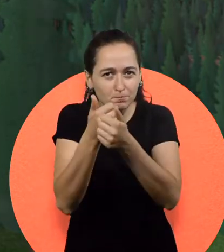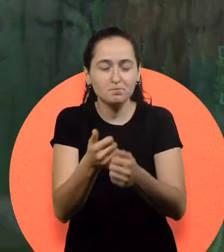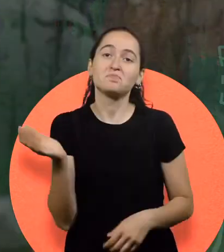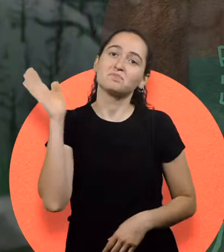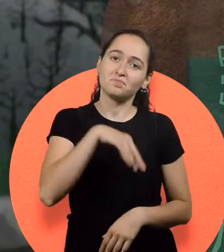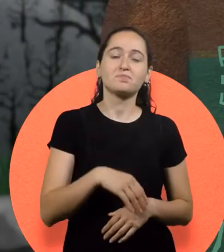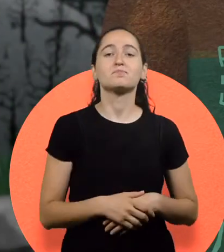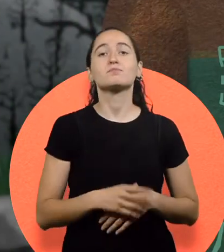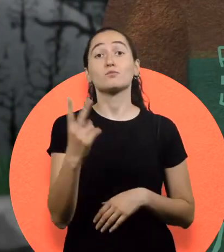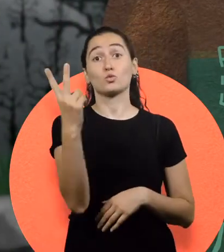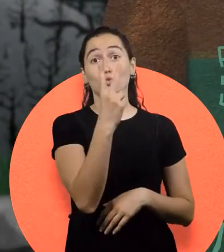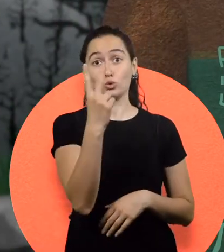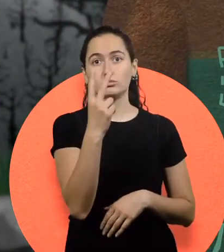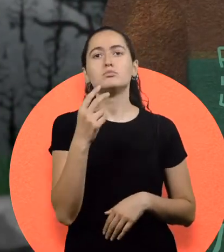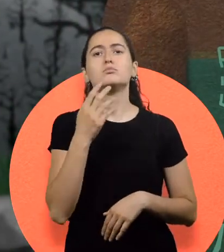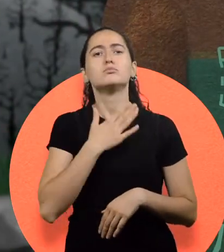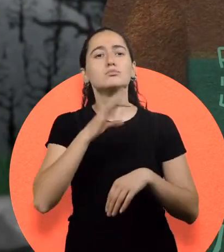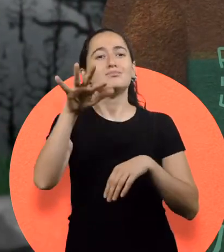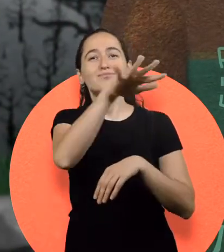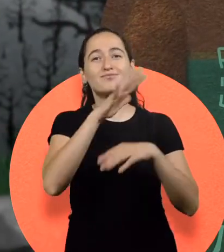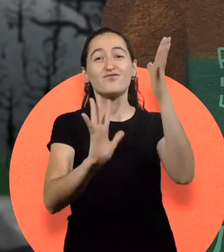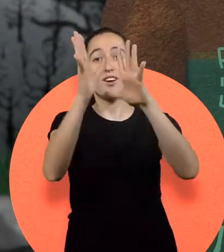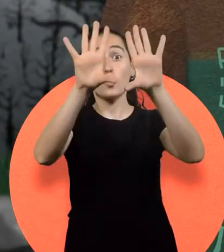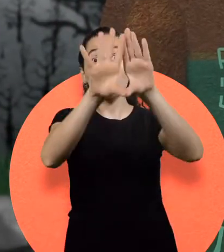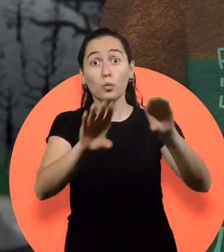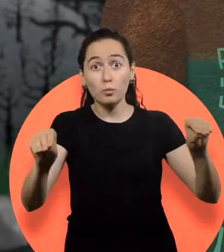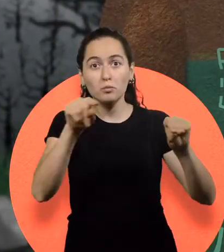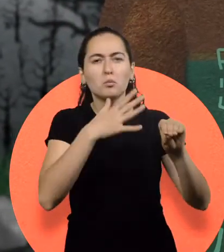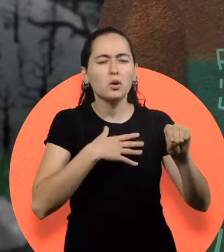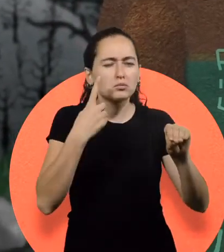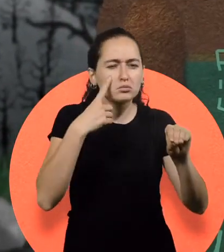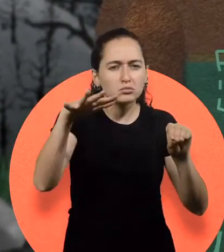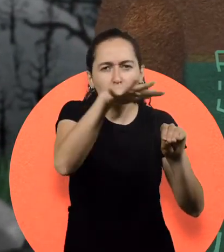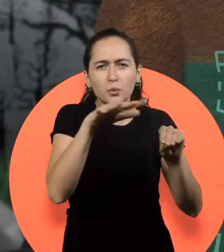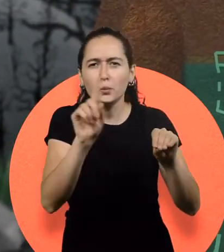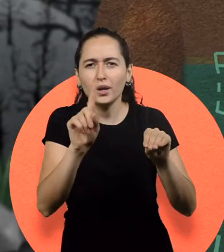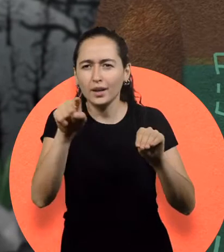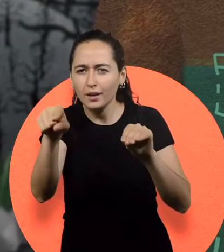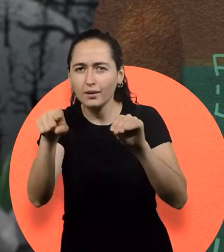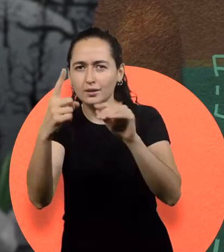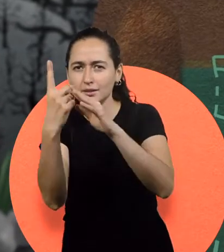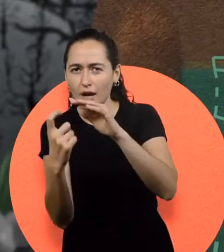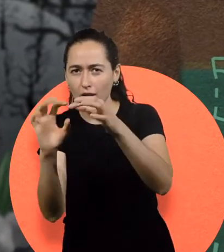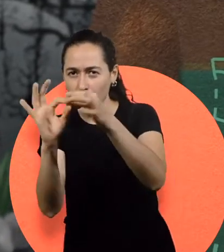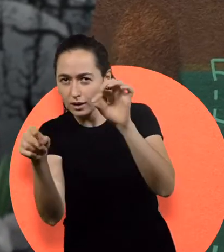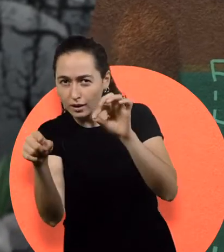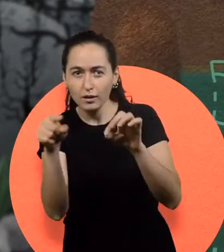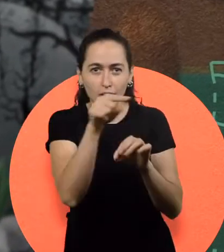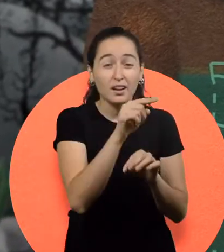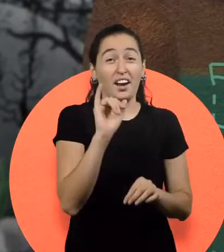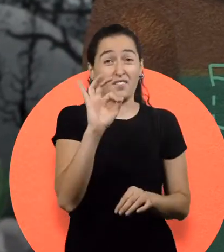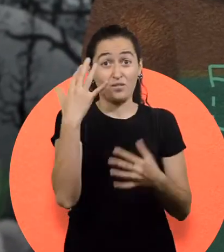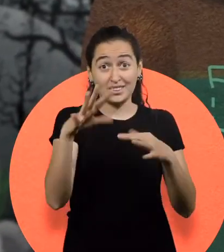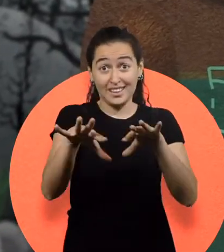happens. We'll start walking from where the fire went out and go backwards to reconstruct how the fire moved.